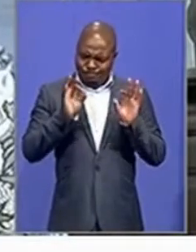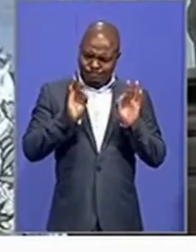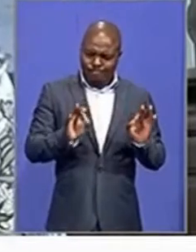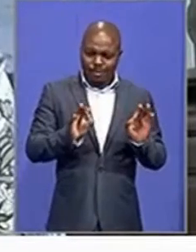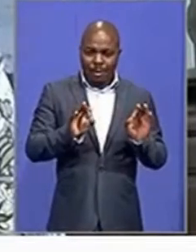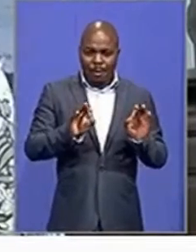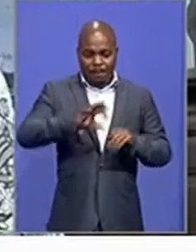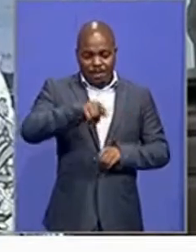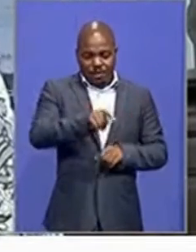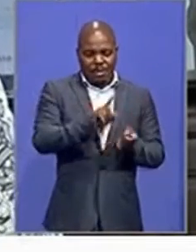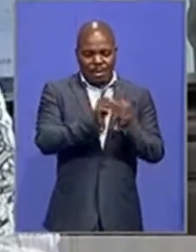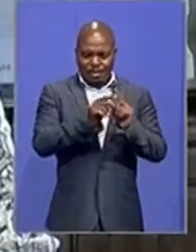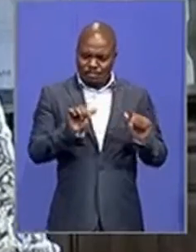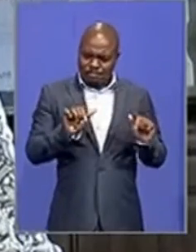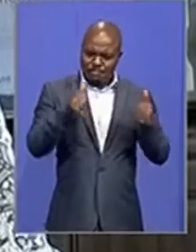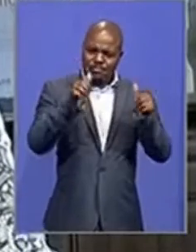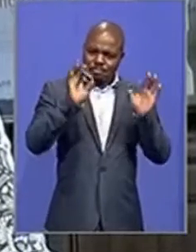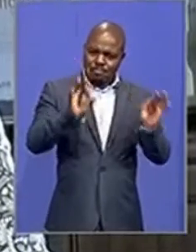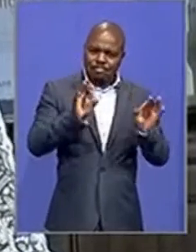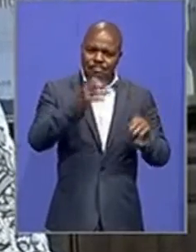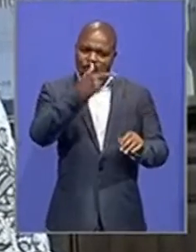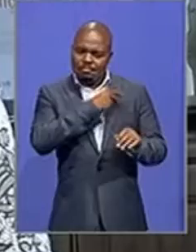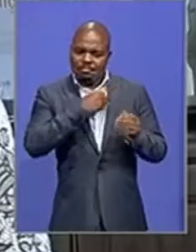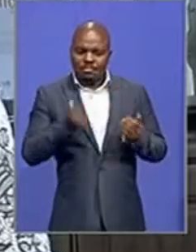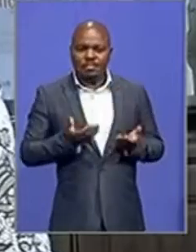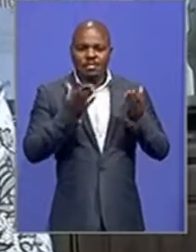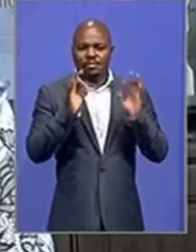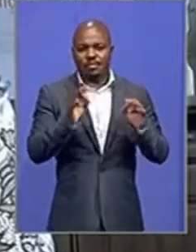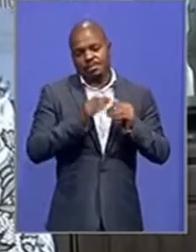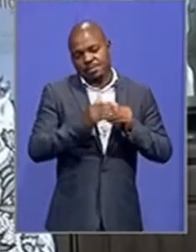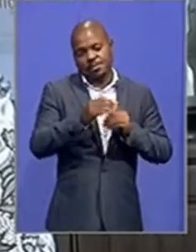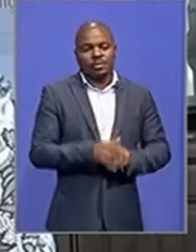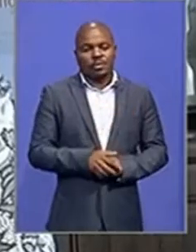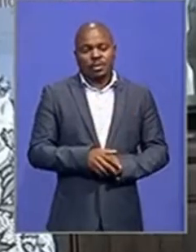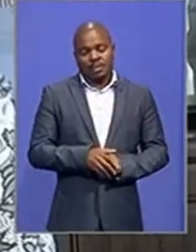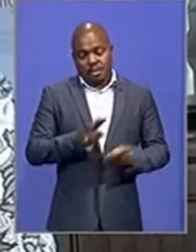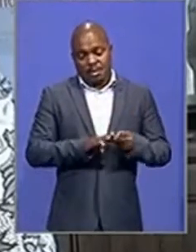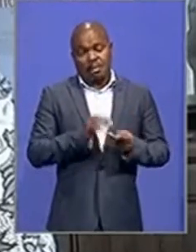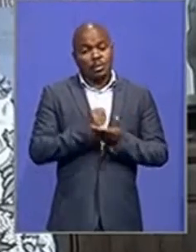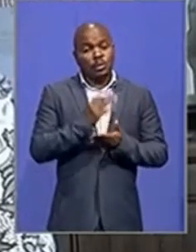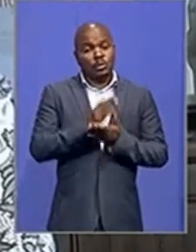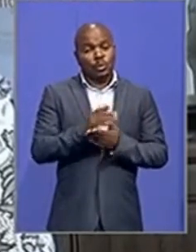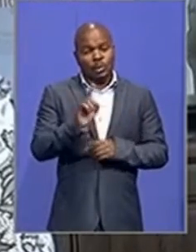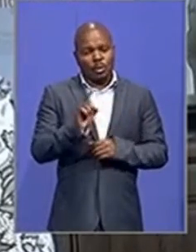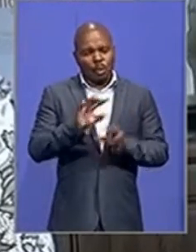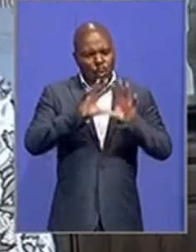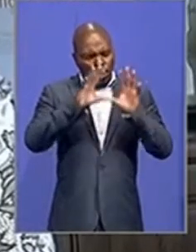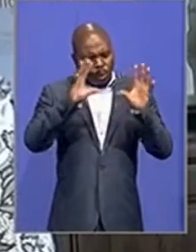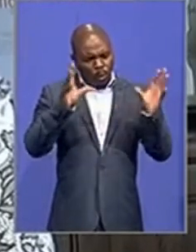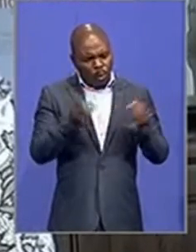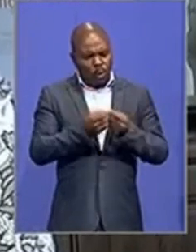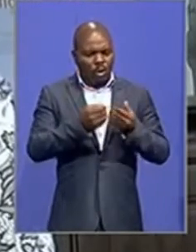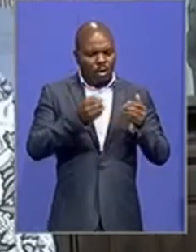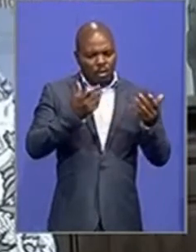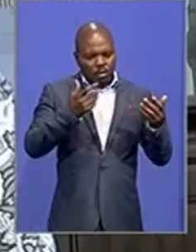performed the best and ensure at least all logistical problems